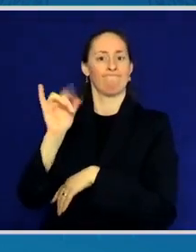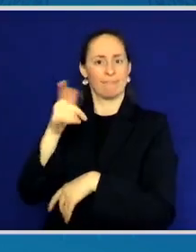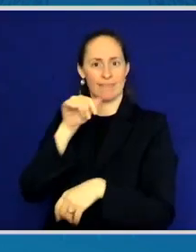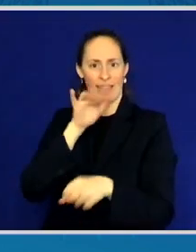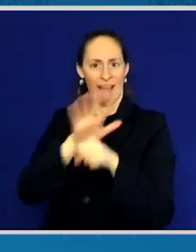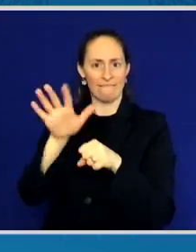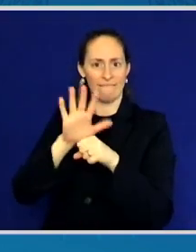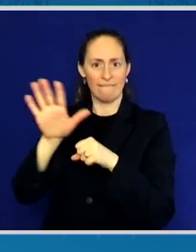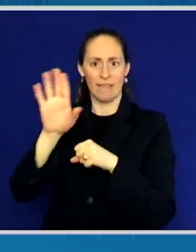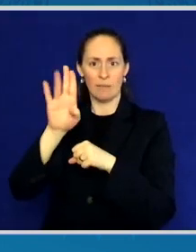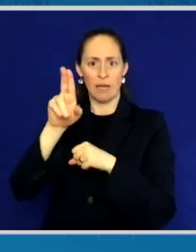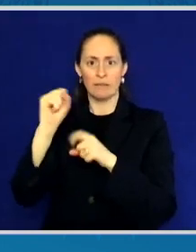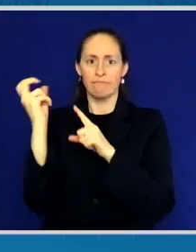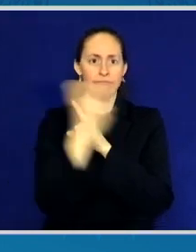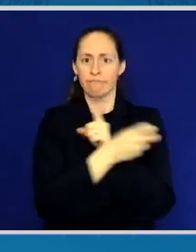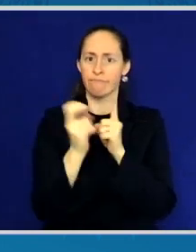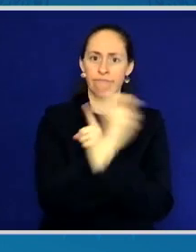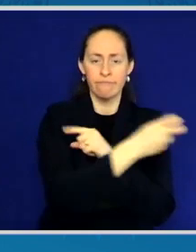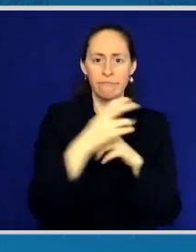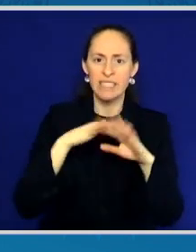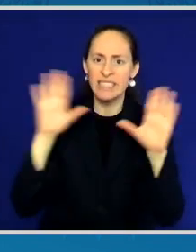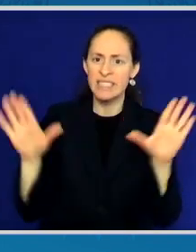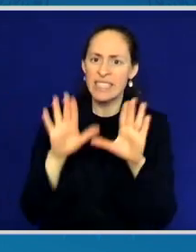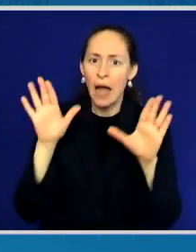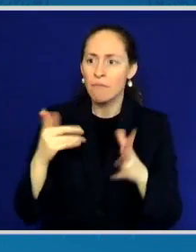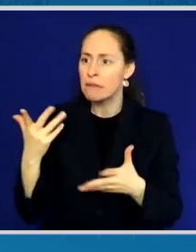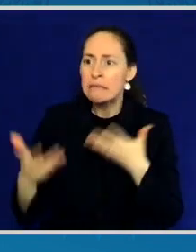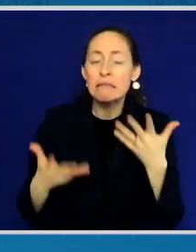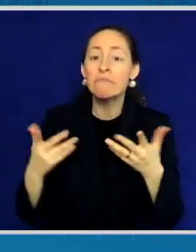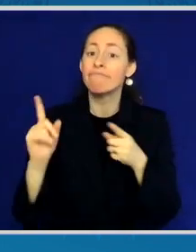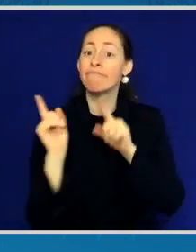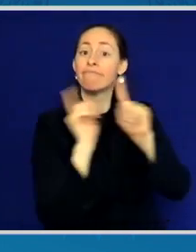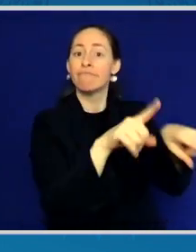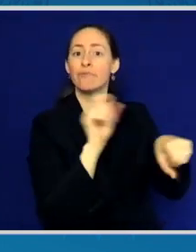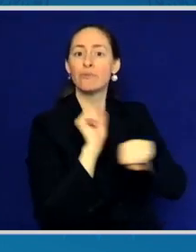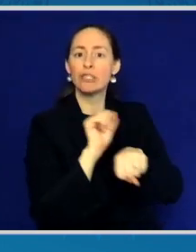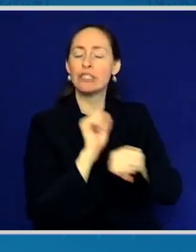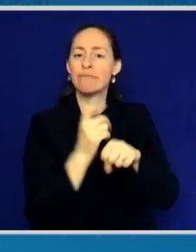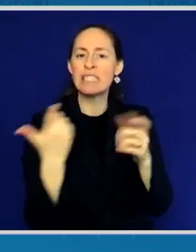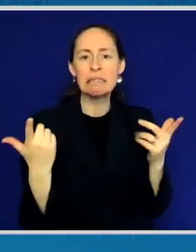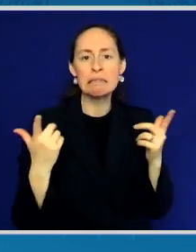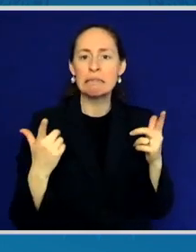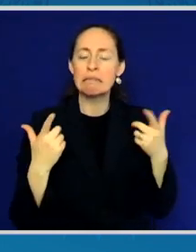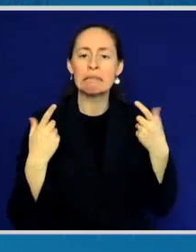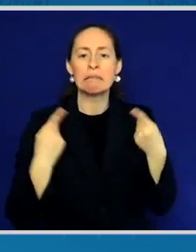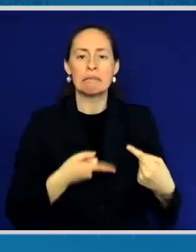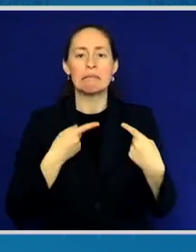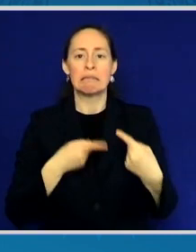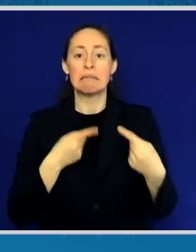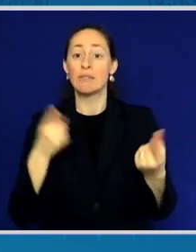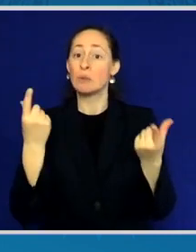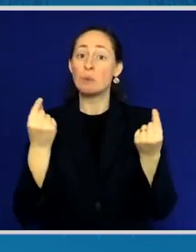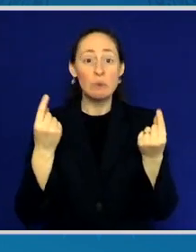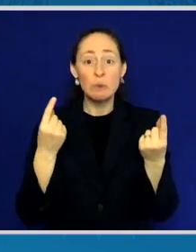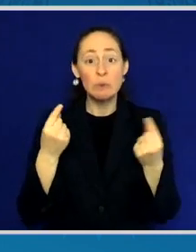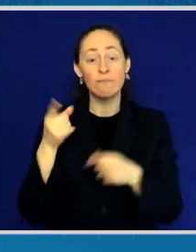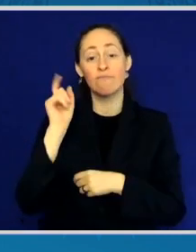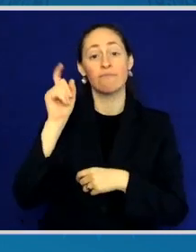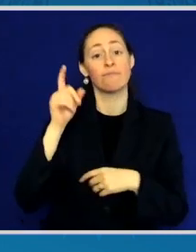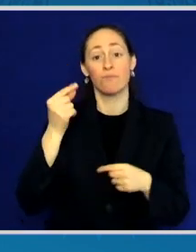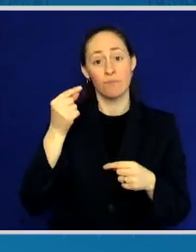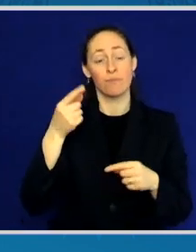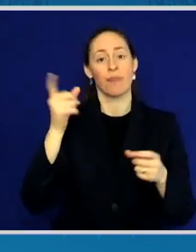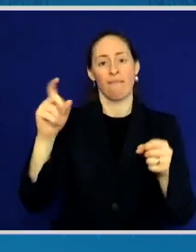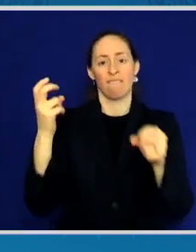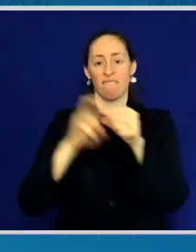public transportation to get to and from her job on Sunday. So what she would have to do on Sunday is she'd have to take an Uber to get to